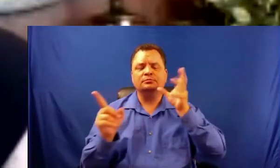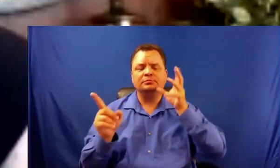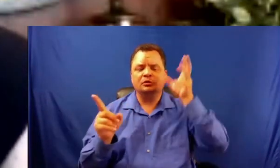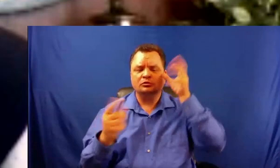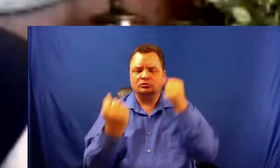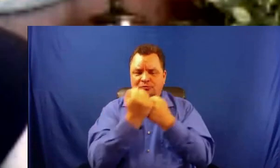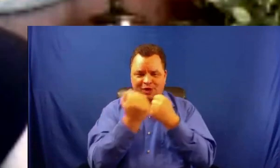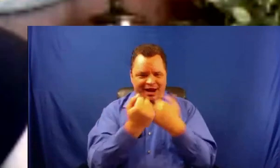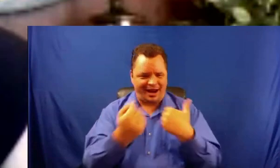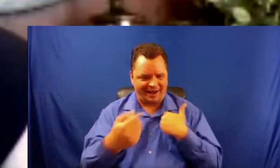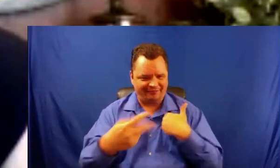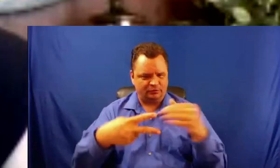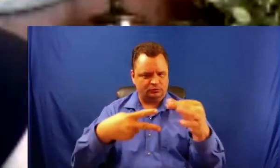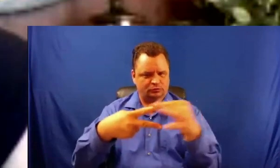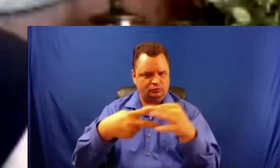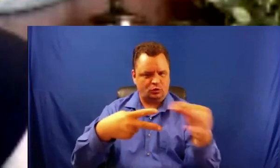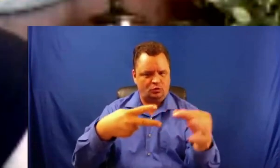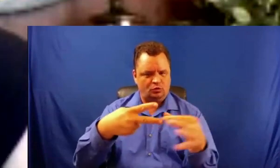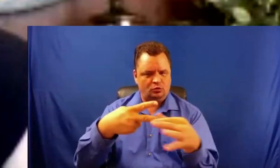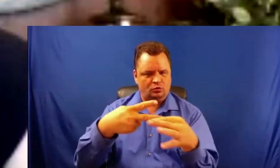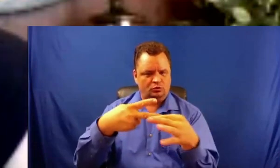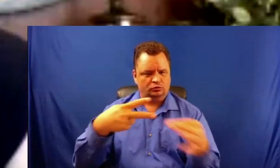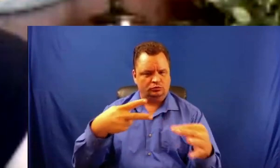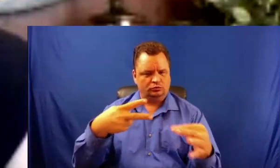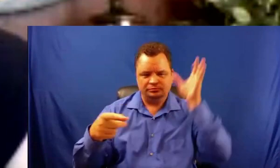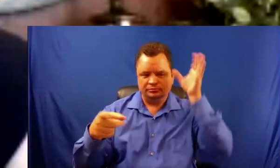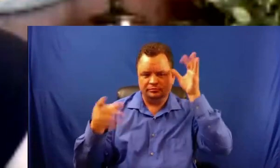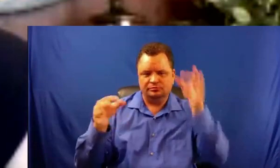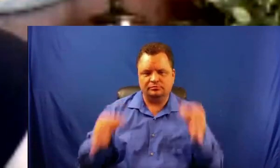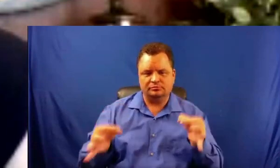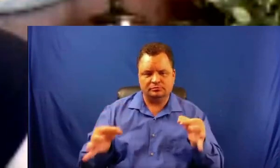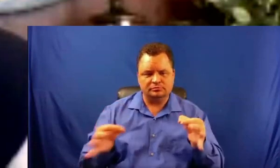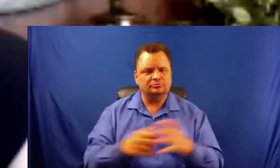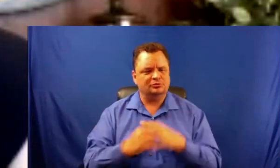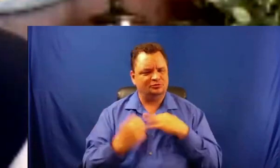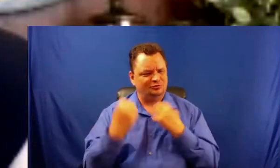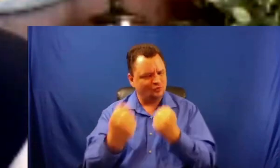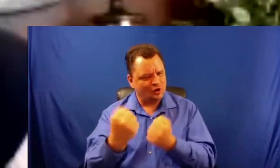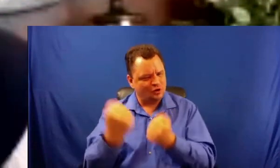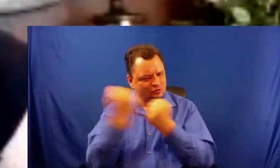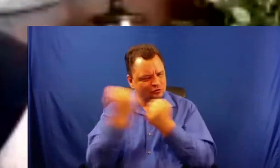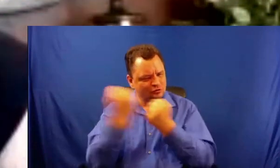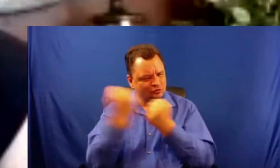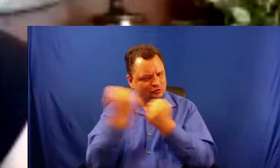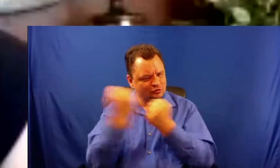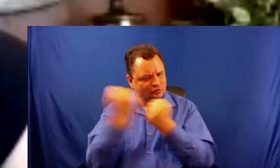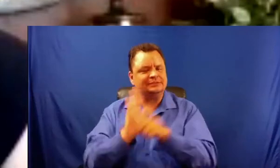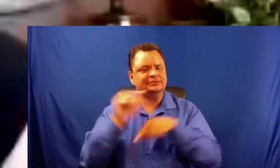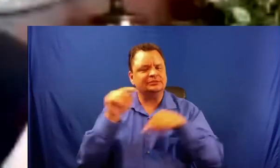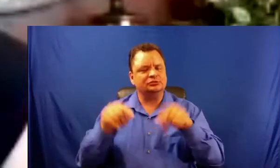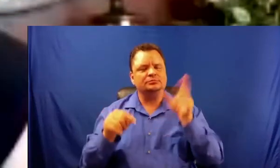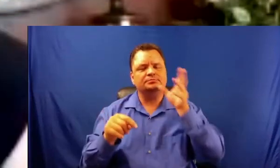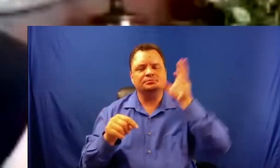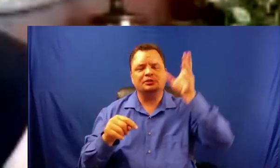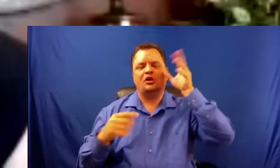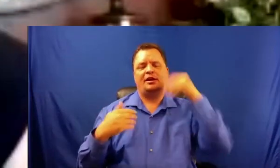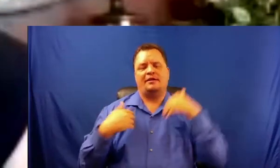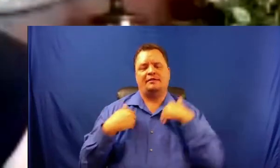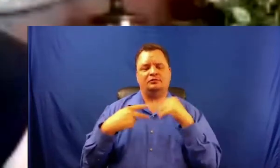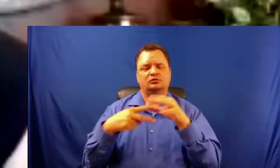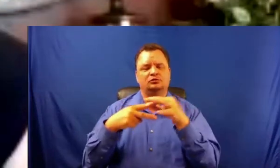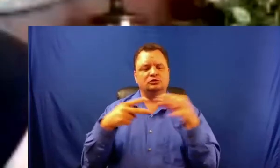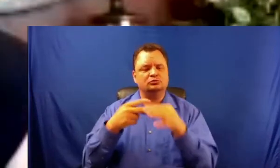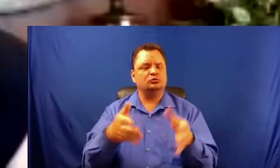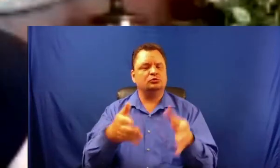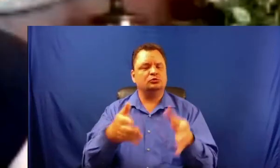schools. We want to voice our strong support for a policy of parent choice. We request that masks continue to be encouraged